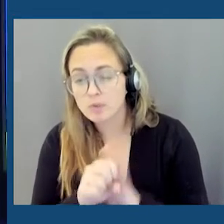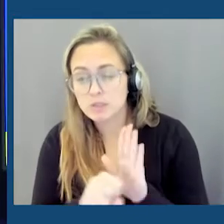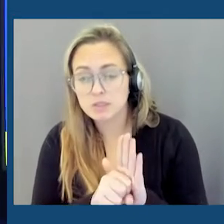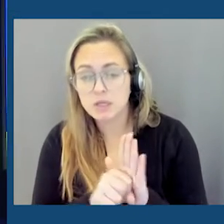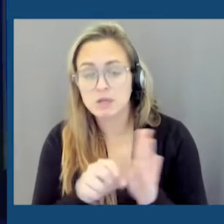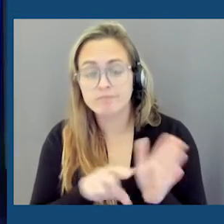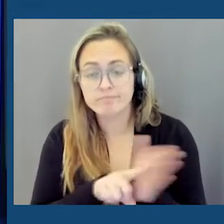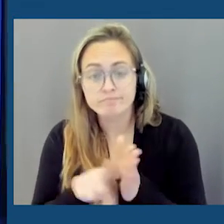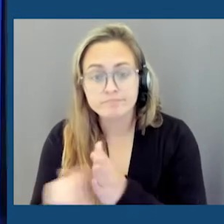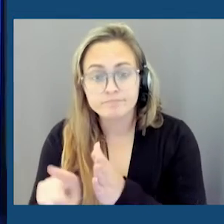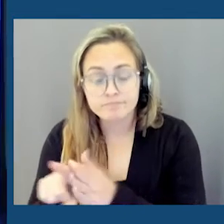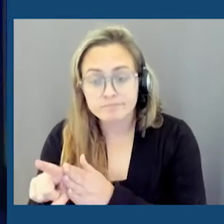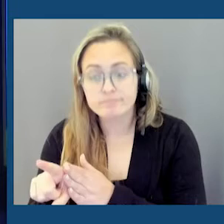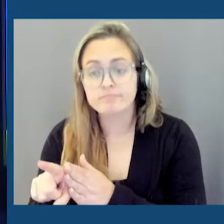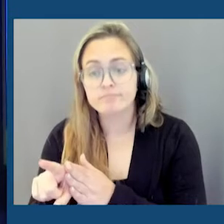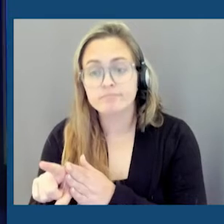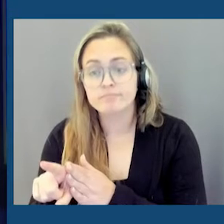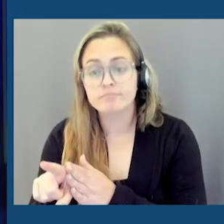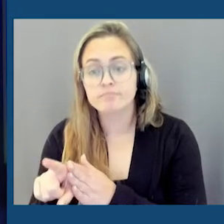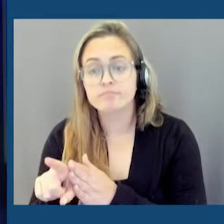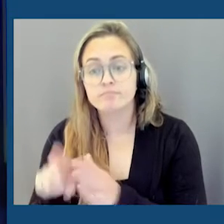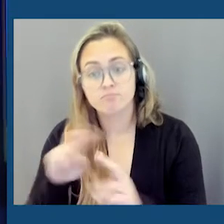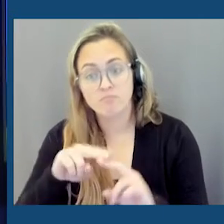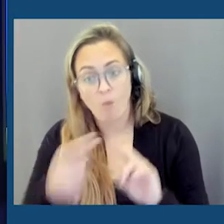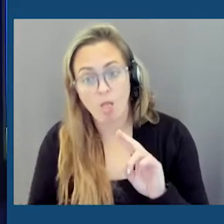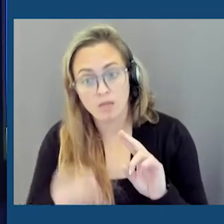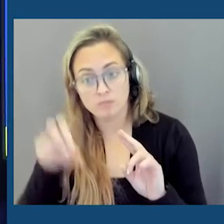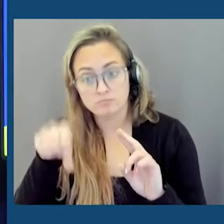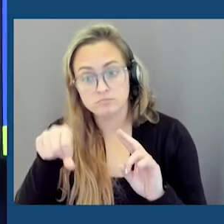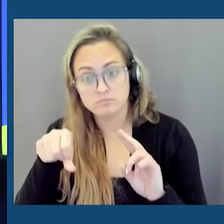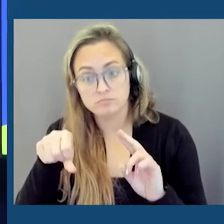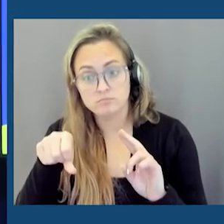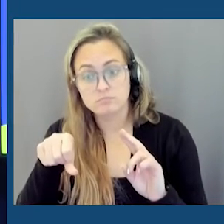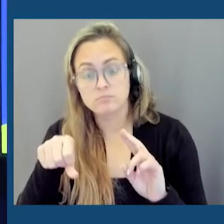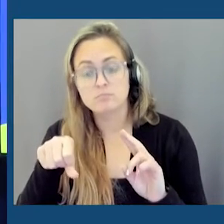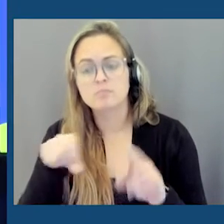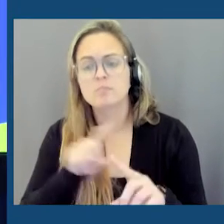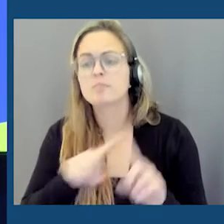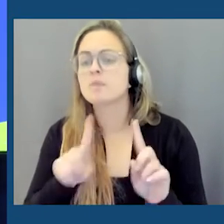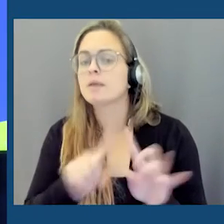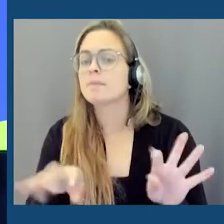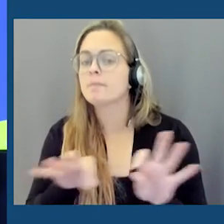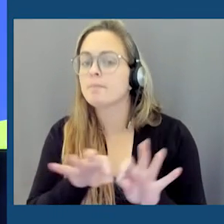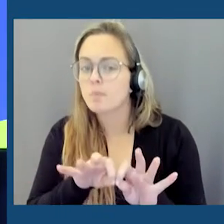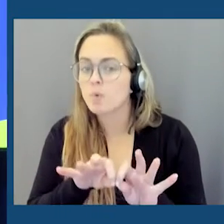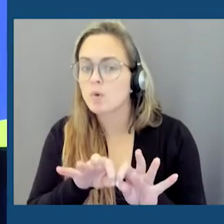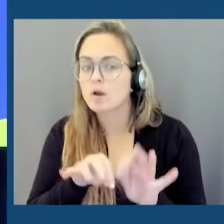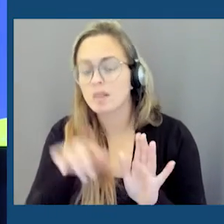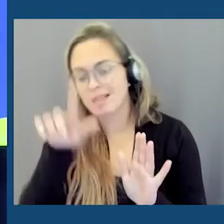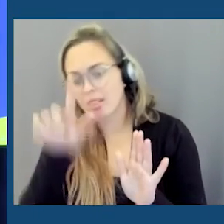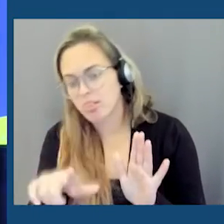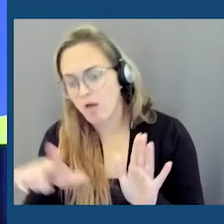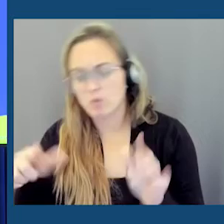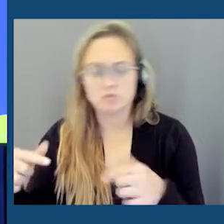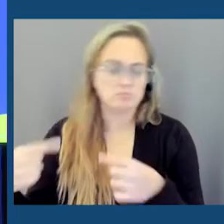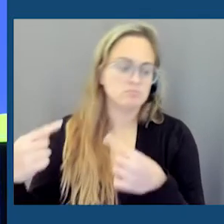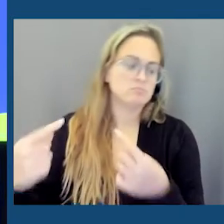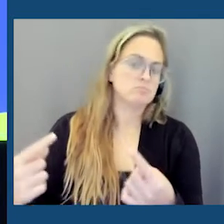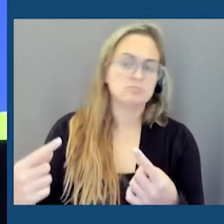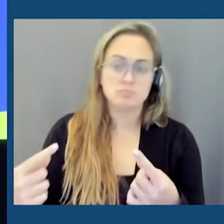gun homicides have not just fallen. Most importantly, they are at the lowest level than they